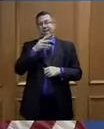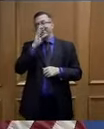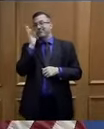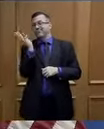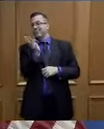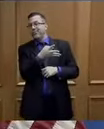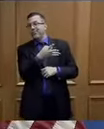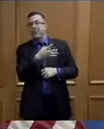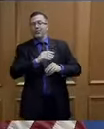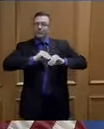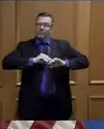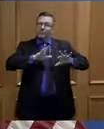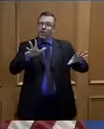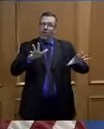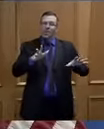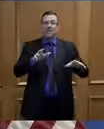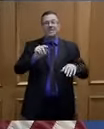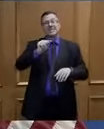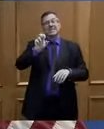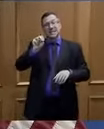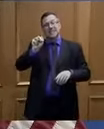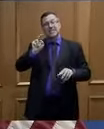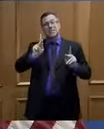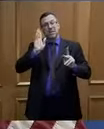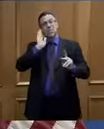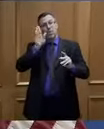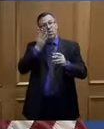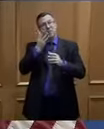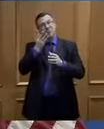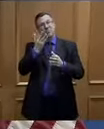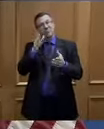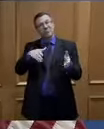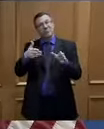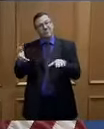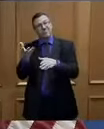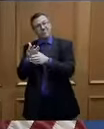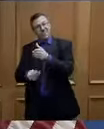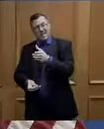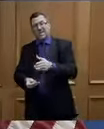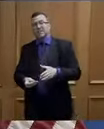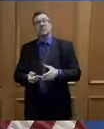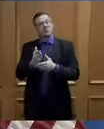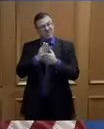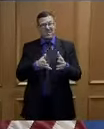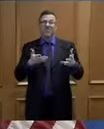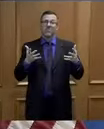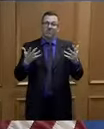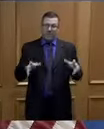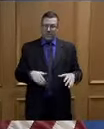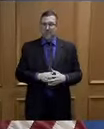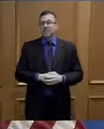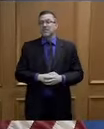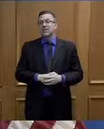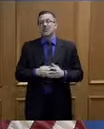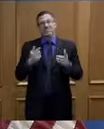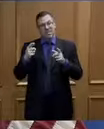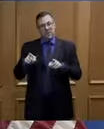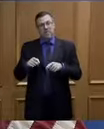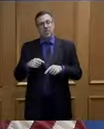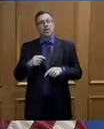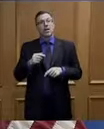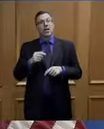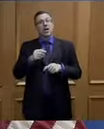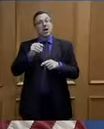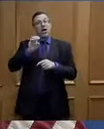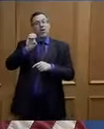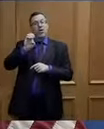lives. Some already have, more will. We do have an unfolding economic